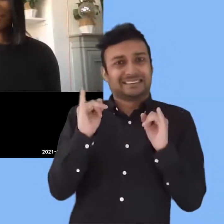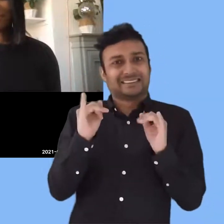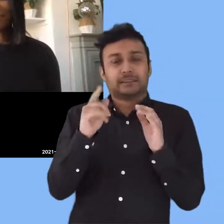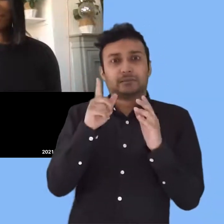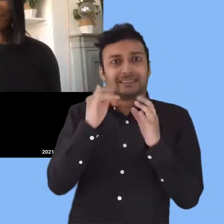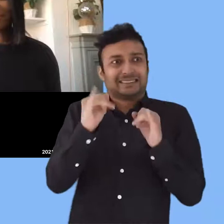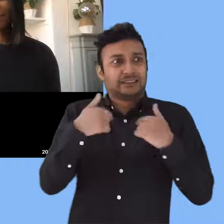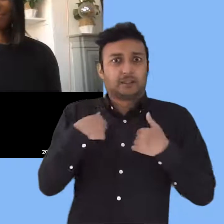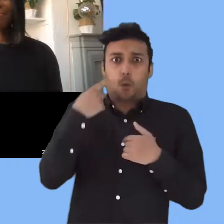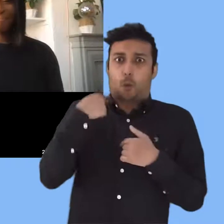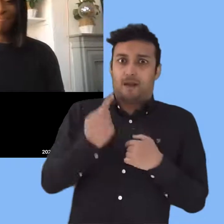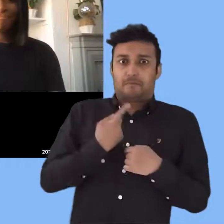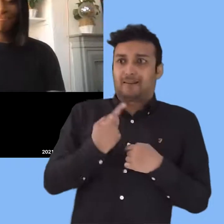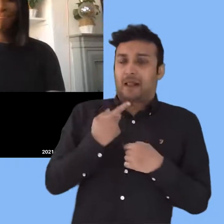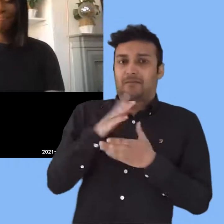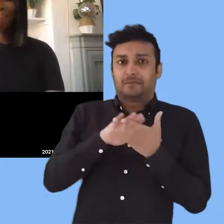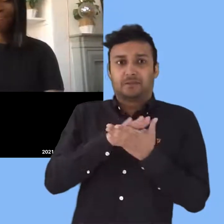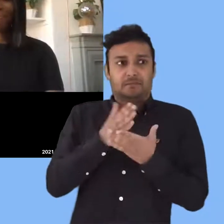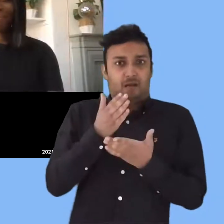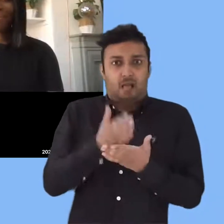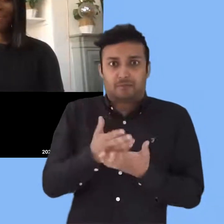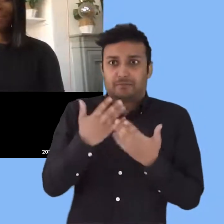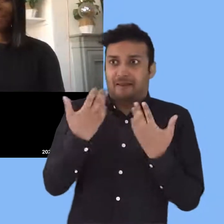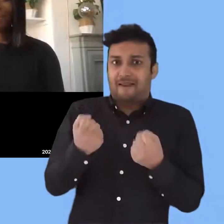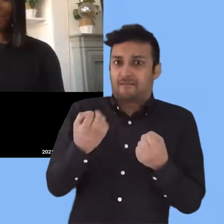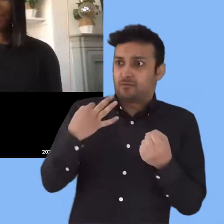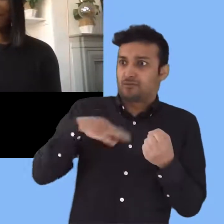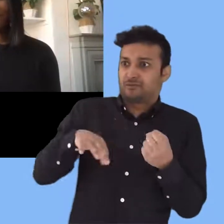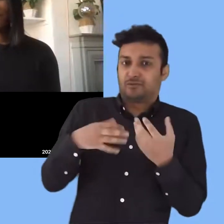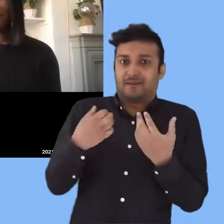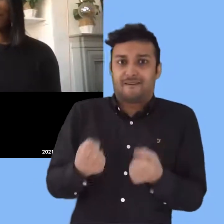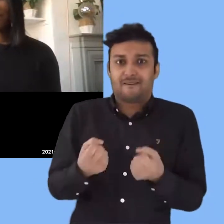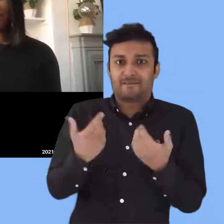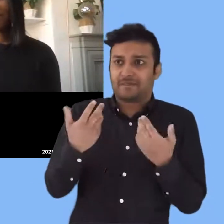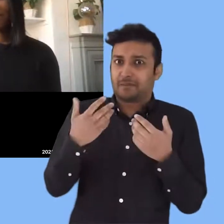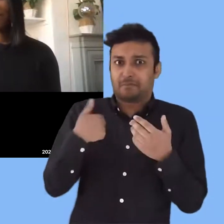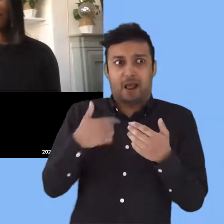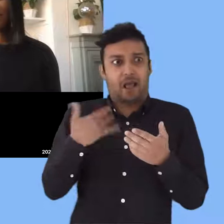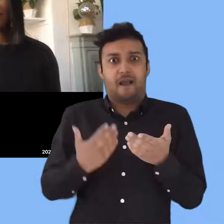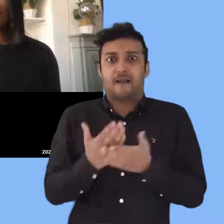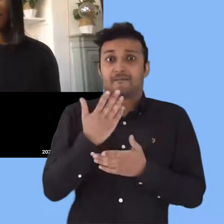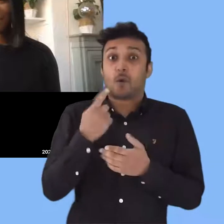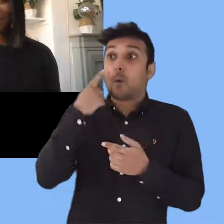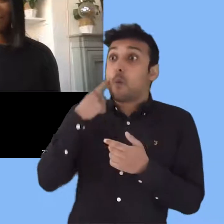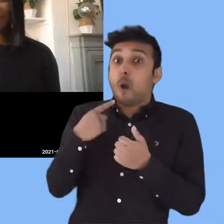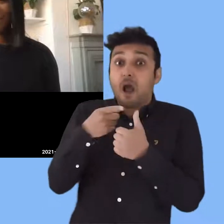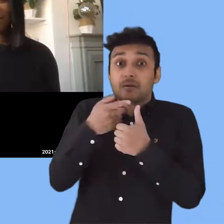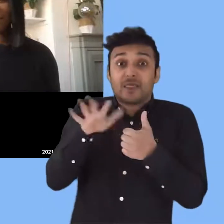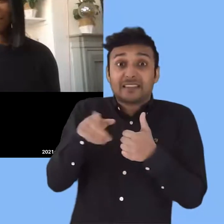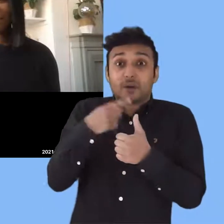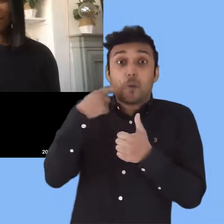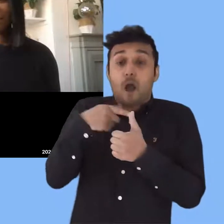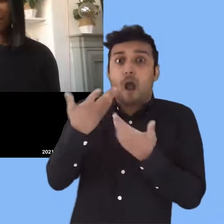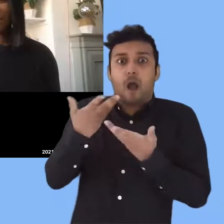and how it is in everything that I do. And that's not been easy. I've